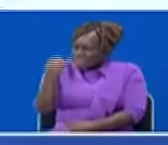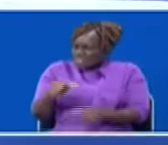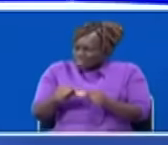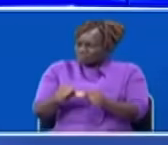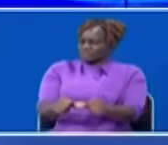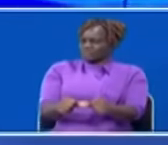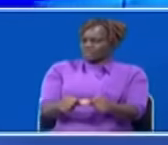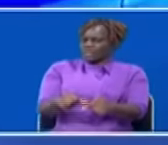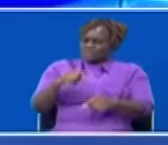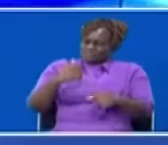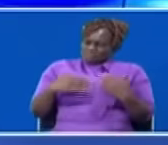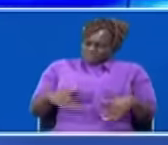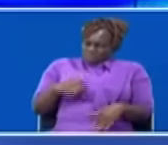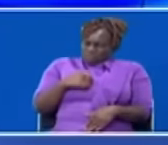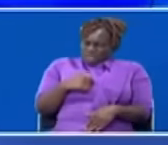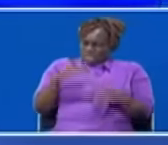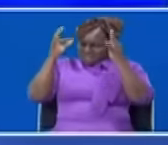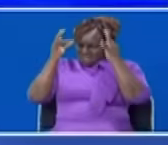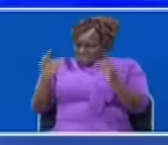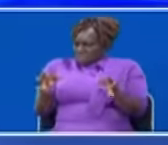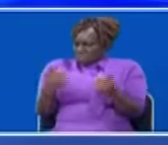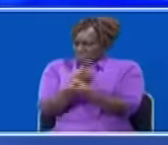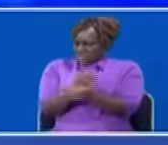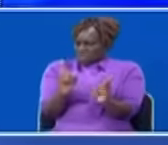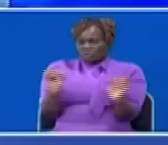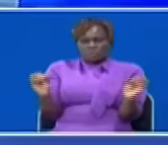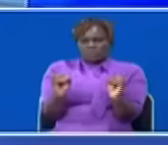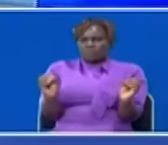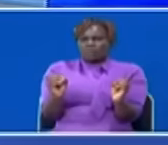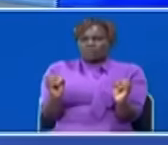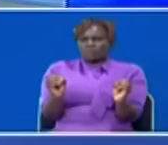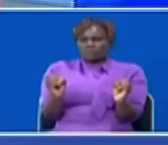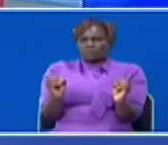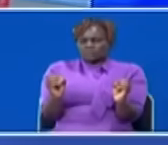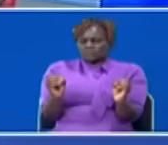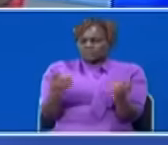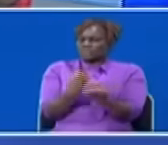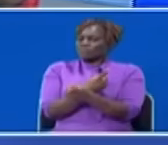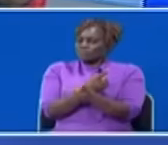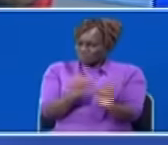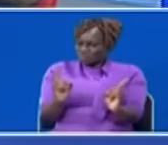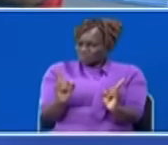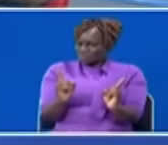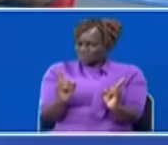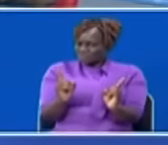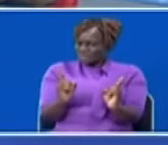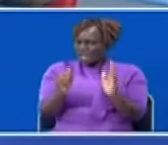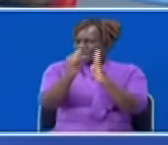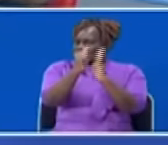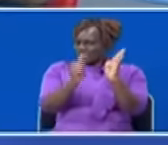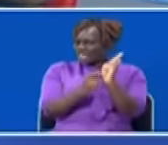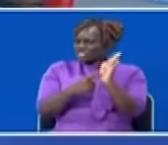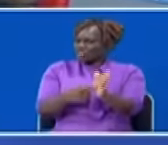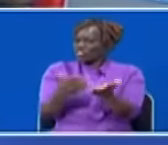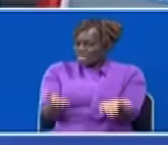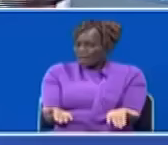us? When people feel that certain decisions are not democratically arrived at, uh-huh. is democracy, the high ideals of democracy,